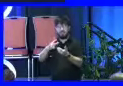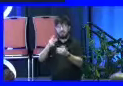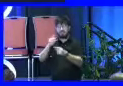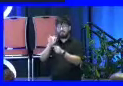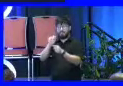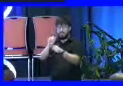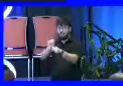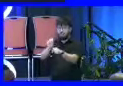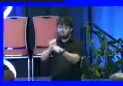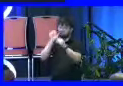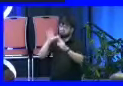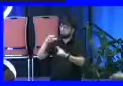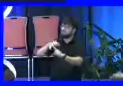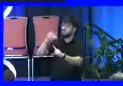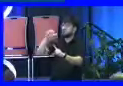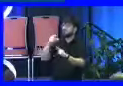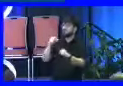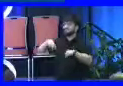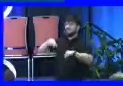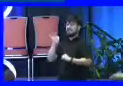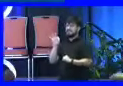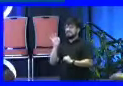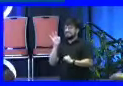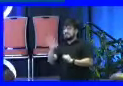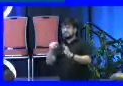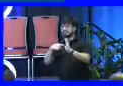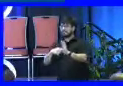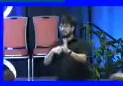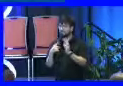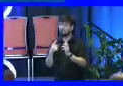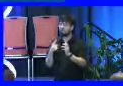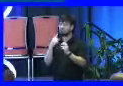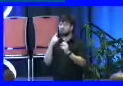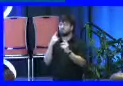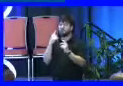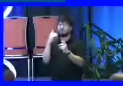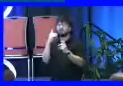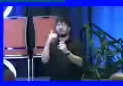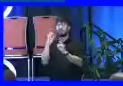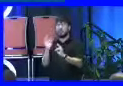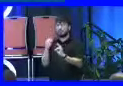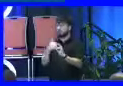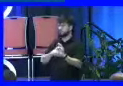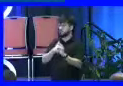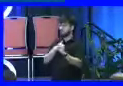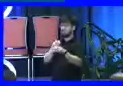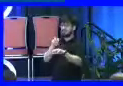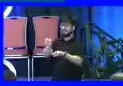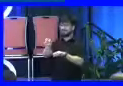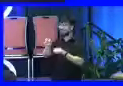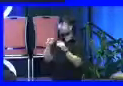on. And this is just a sample of that. Engaging and leveraging, oh, I'm in charge of the slides. I'm sorry about